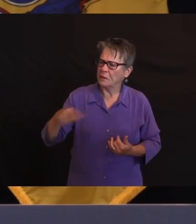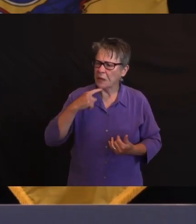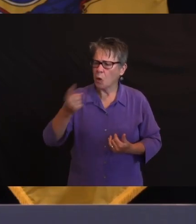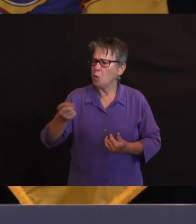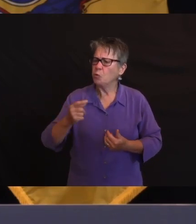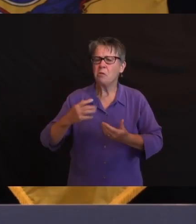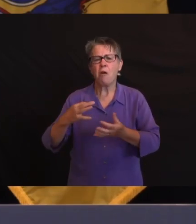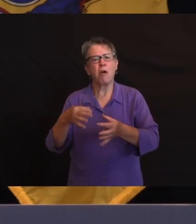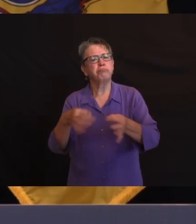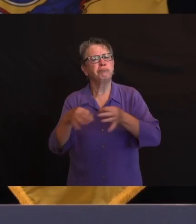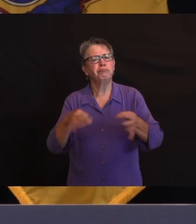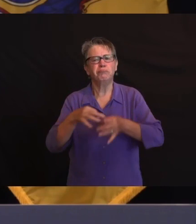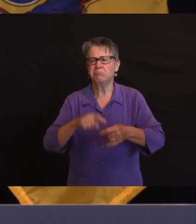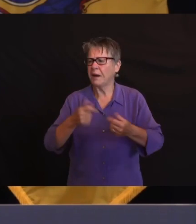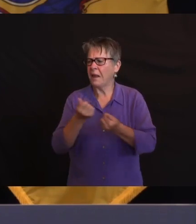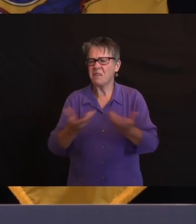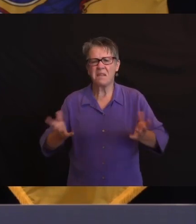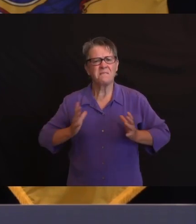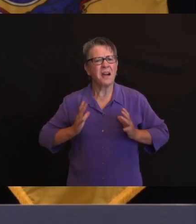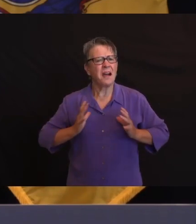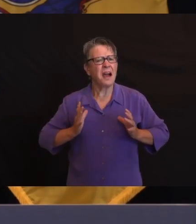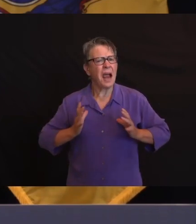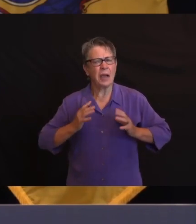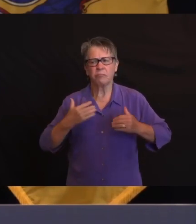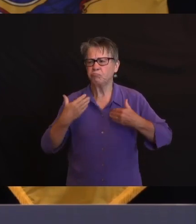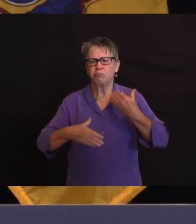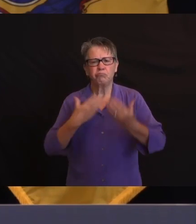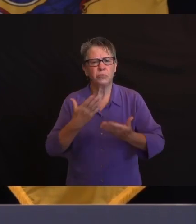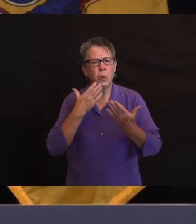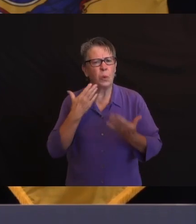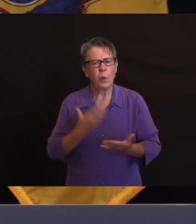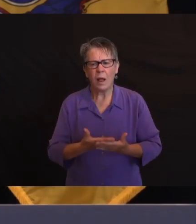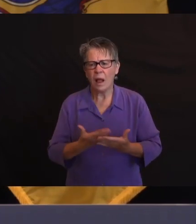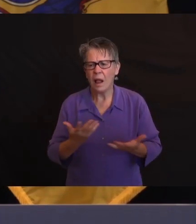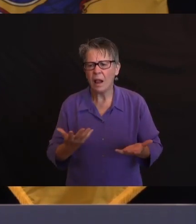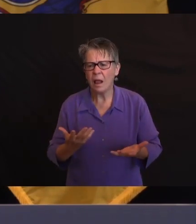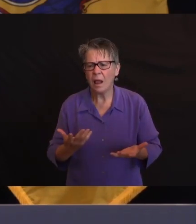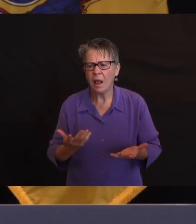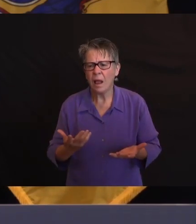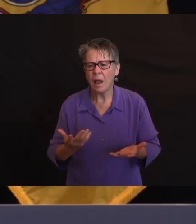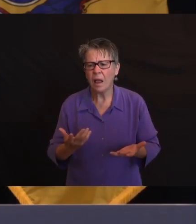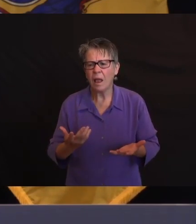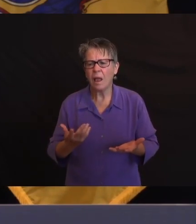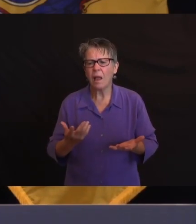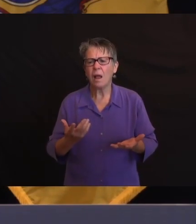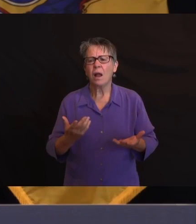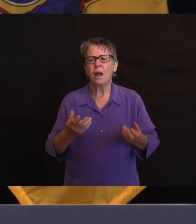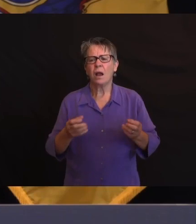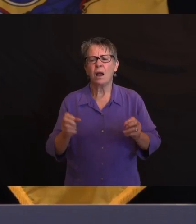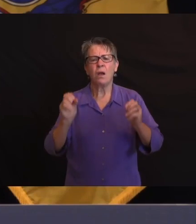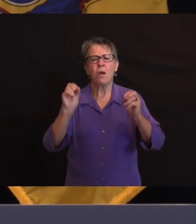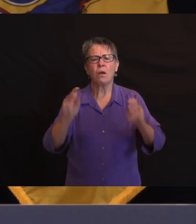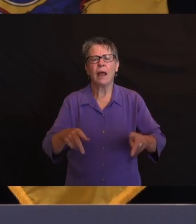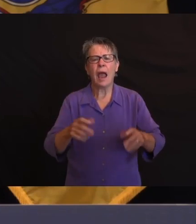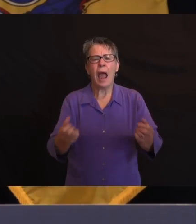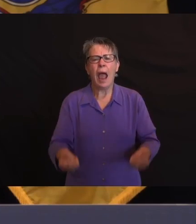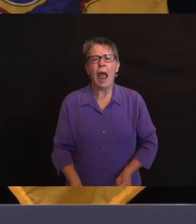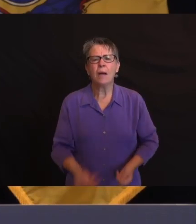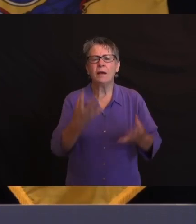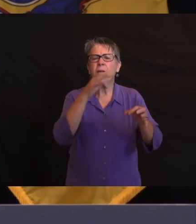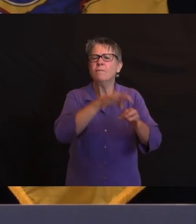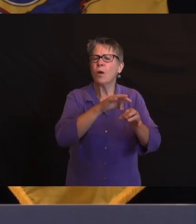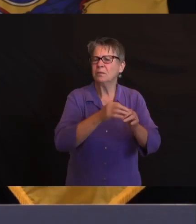primary, do you know? I can't recall off the top of my head. Paramel, do you know? Excuse me, I think Matt. it was over 1 million. I'm sorry? I